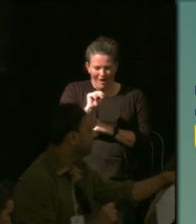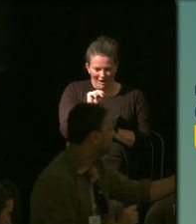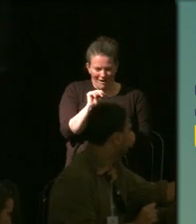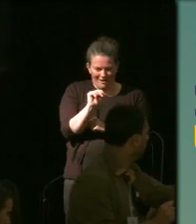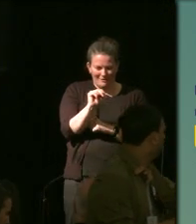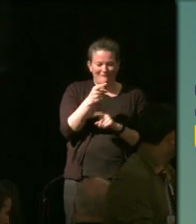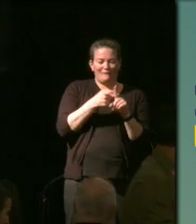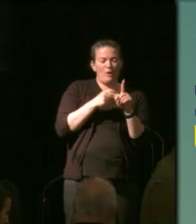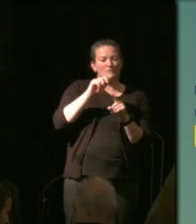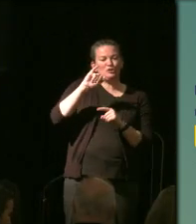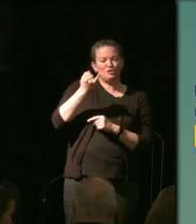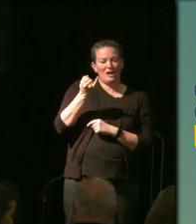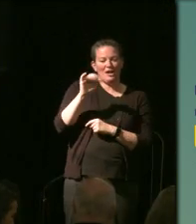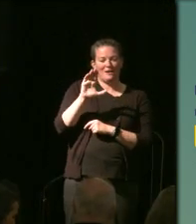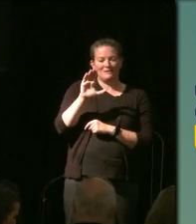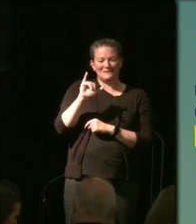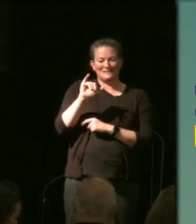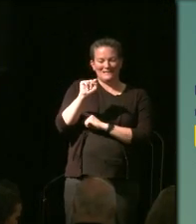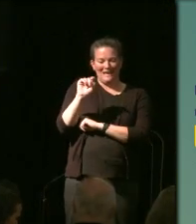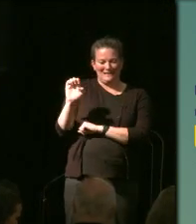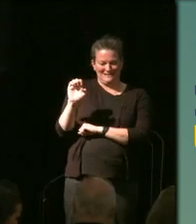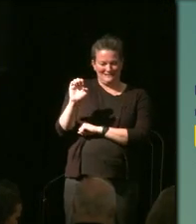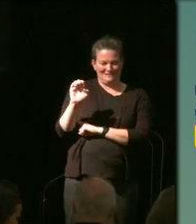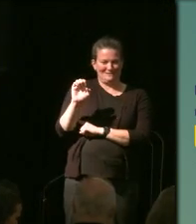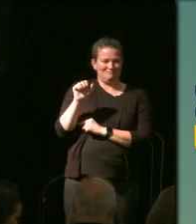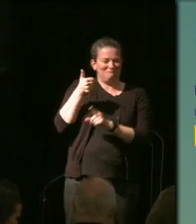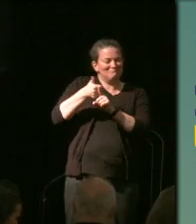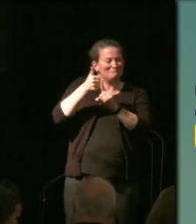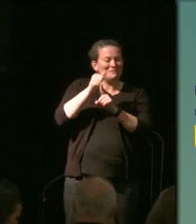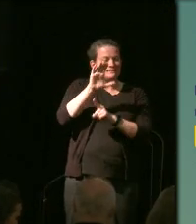jCyte CEO, and welcome.